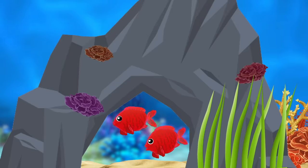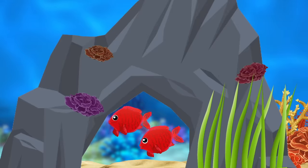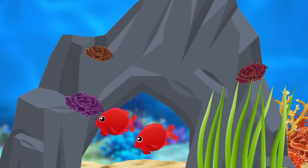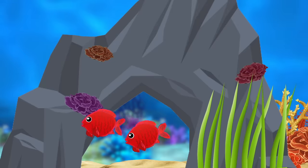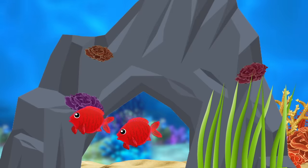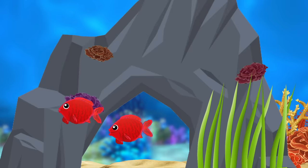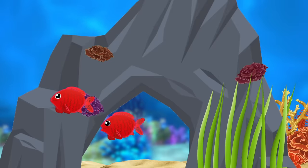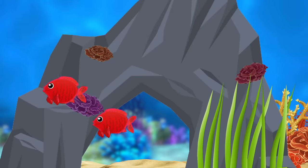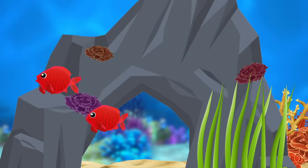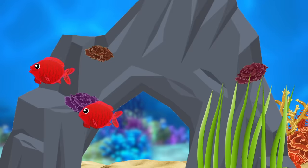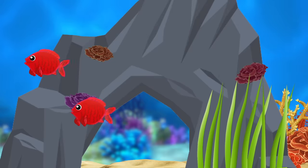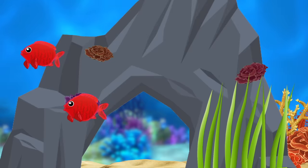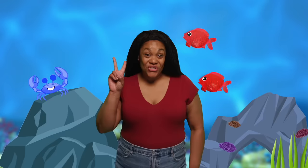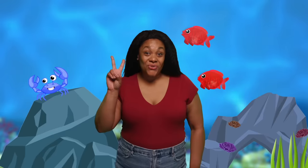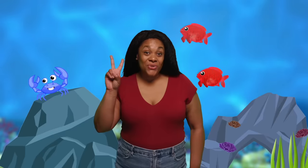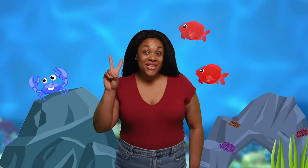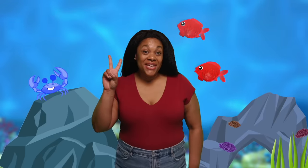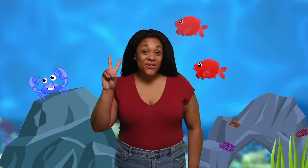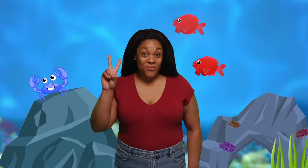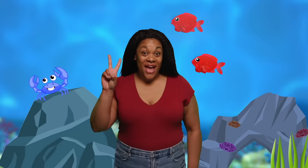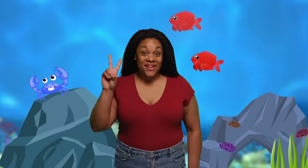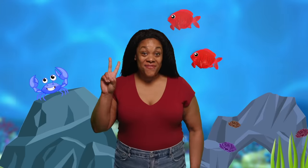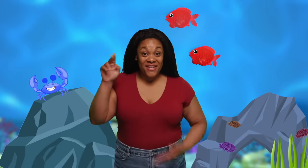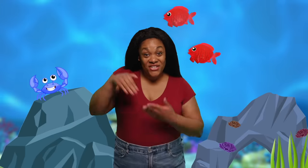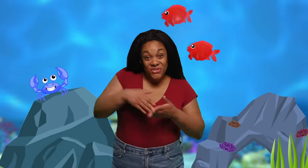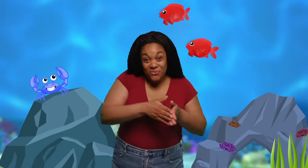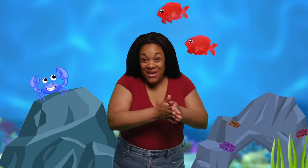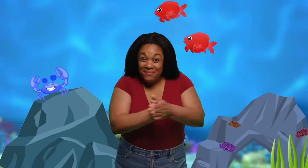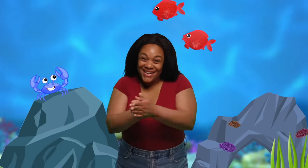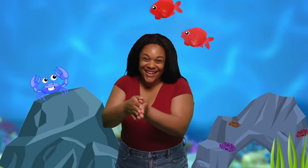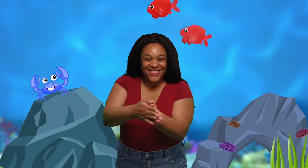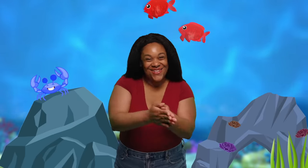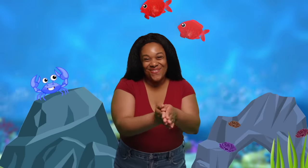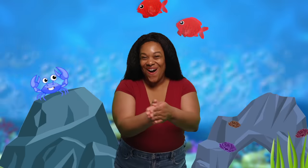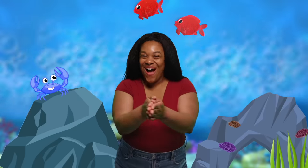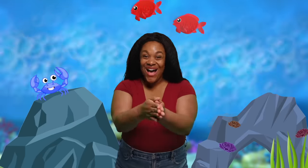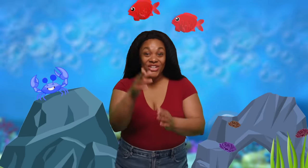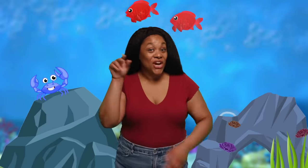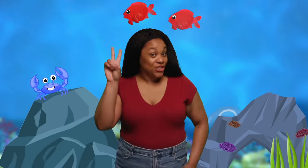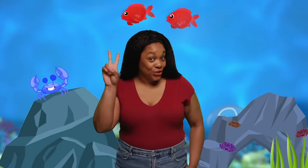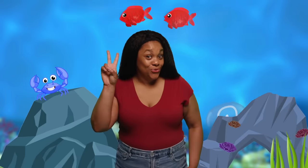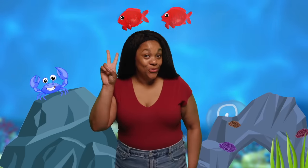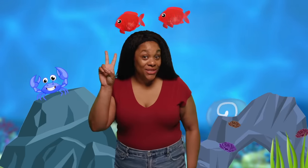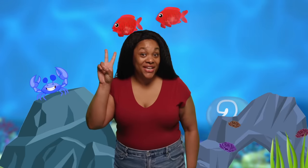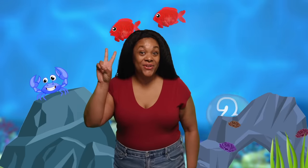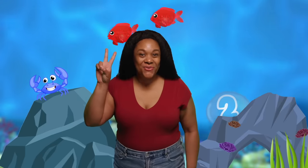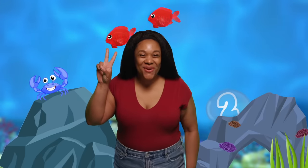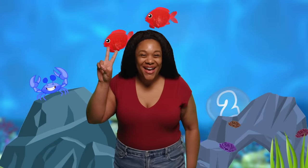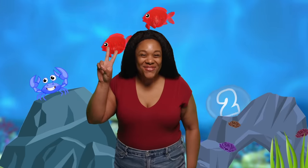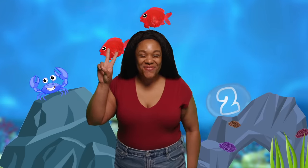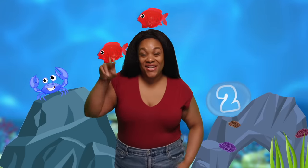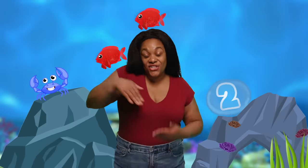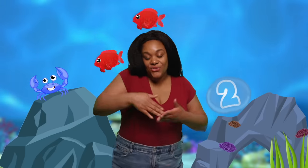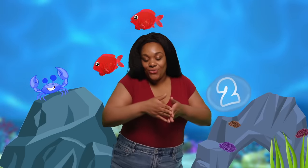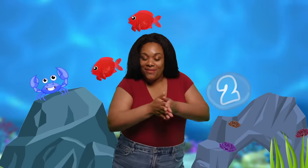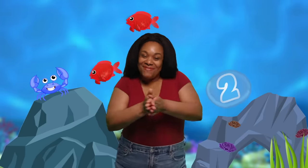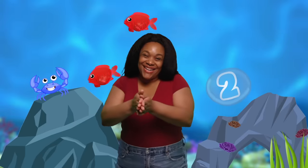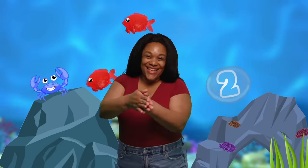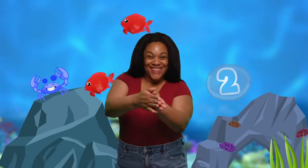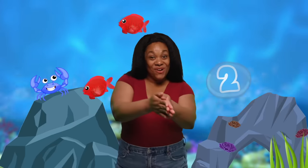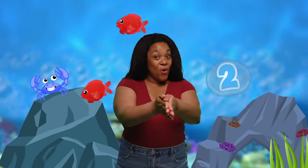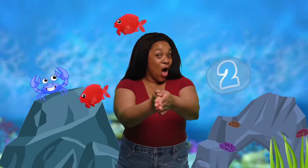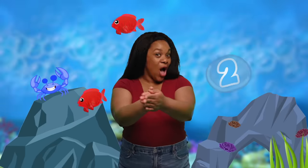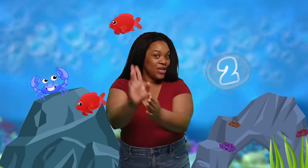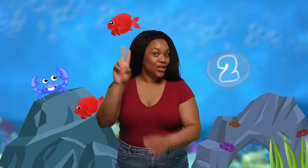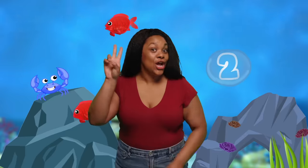red fish. Two little red fish swimming in the water. Two little red fish